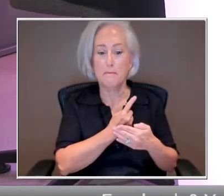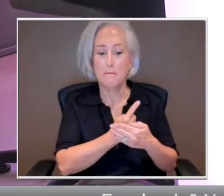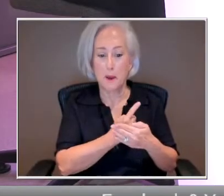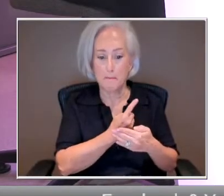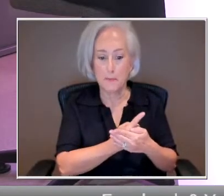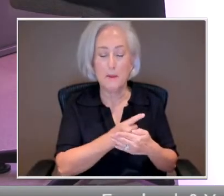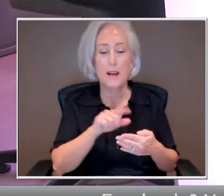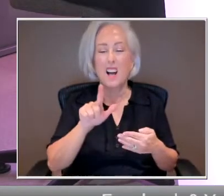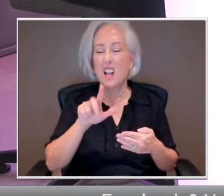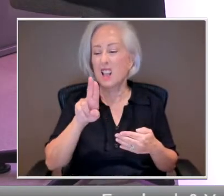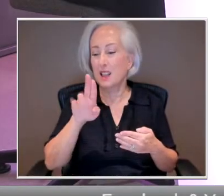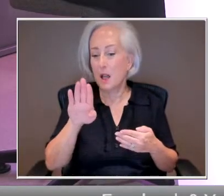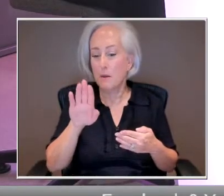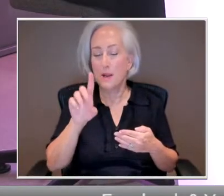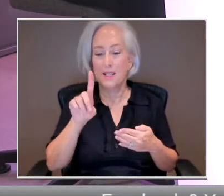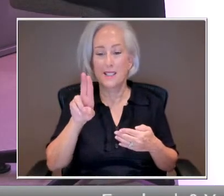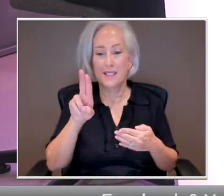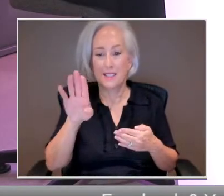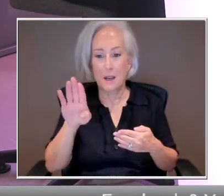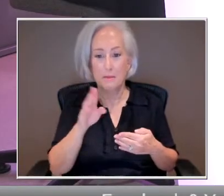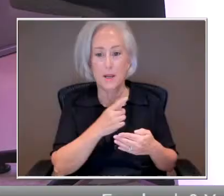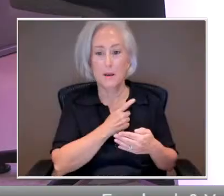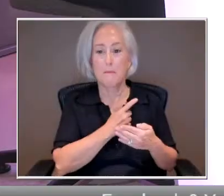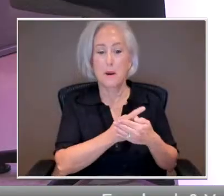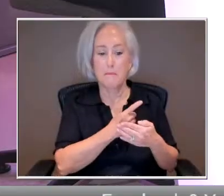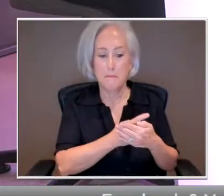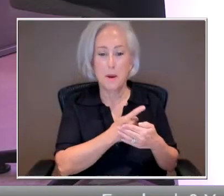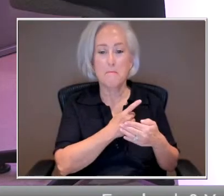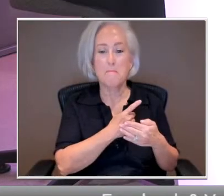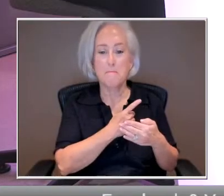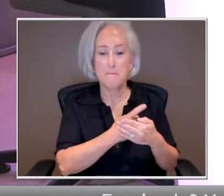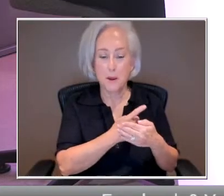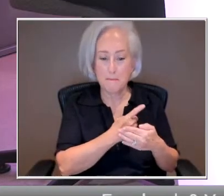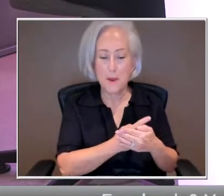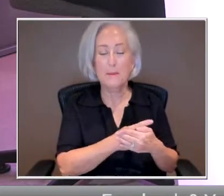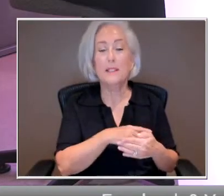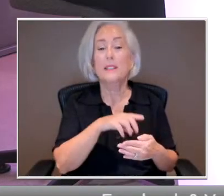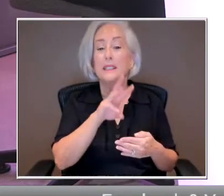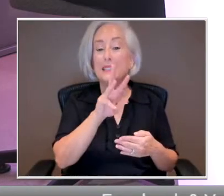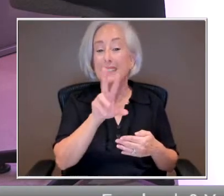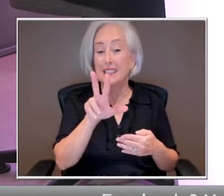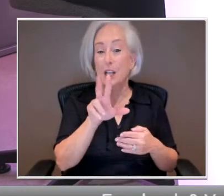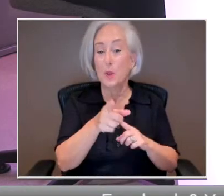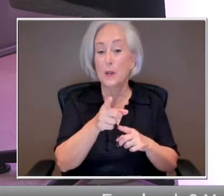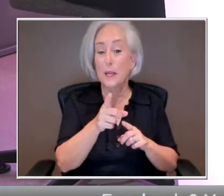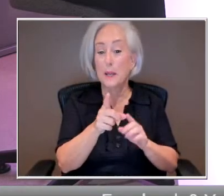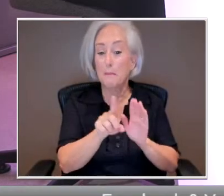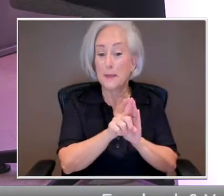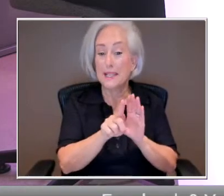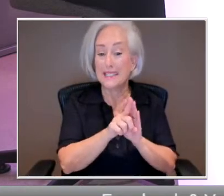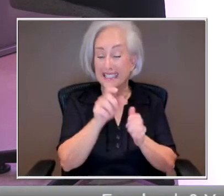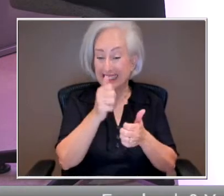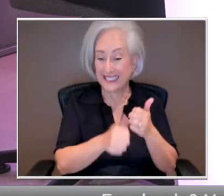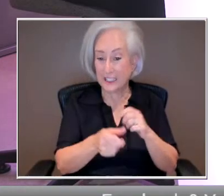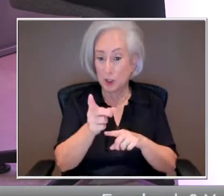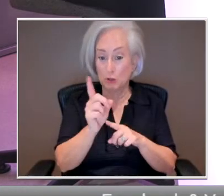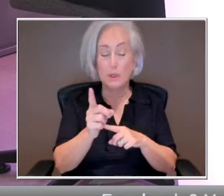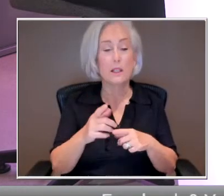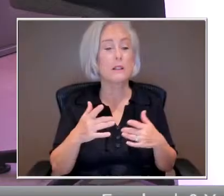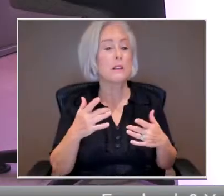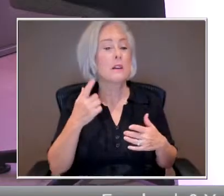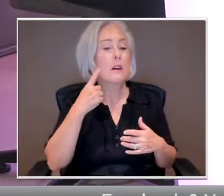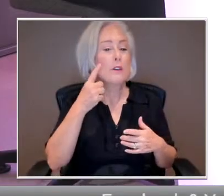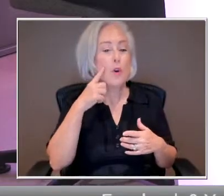taught us that in school. Love Yeah. dub, love dub. That's a heart beating 63 beats per minute. Lucas, what's a typical heartbeat for patients with